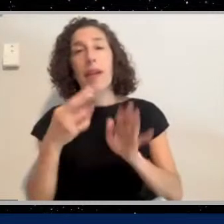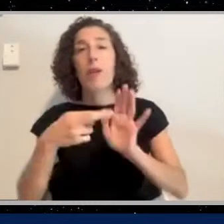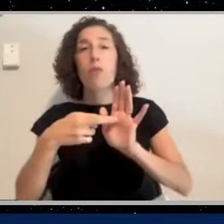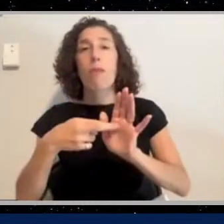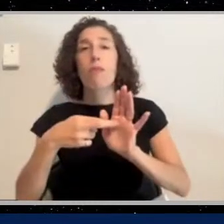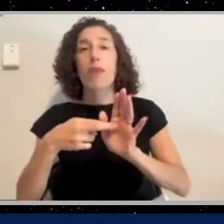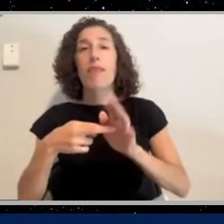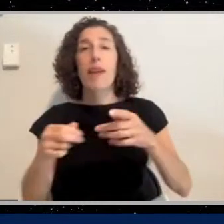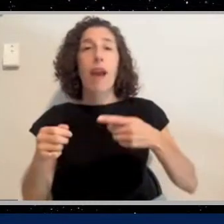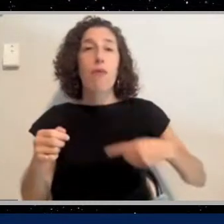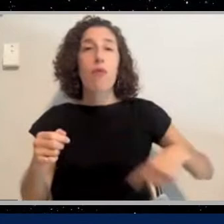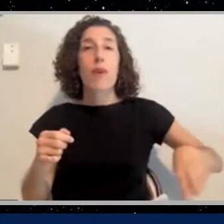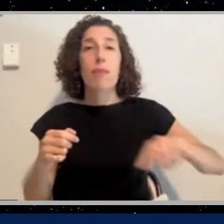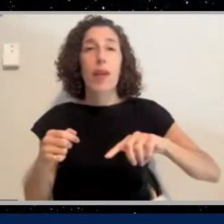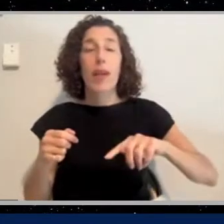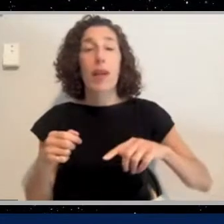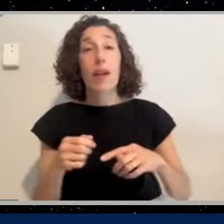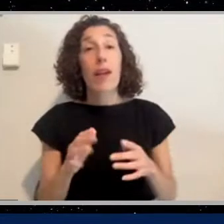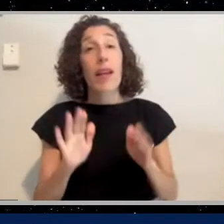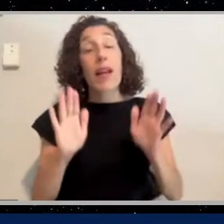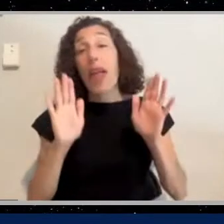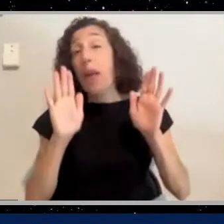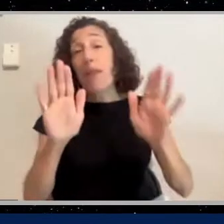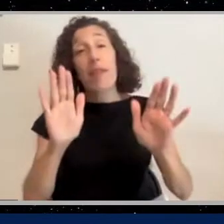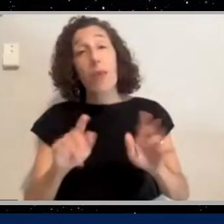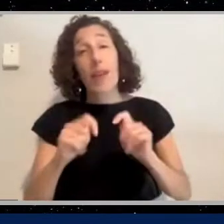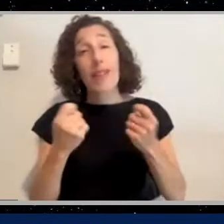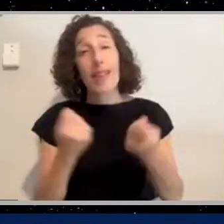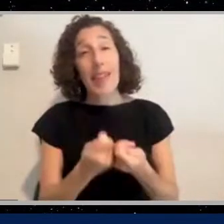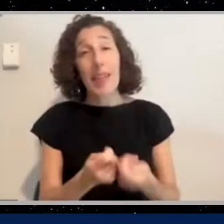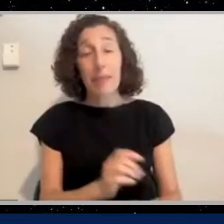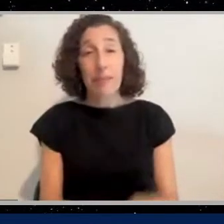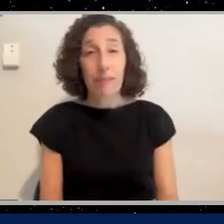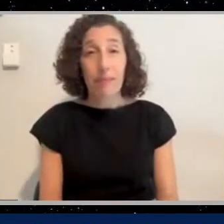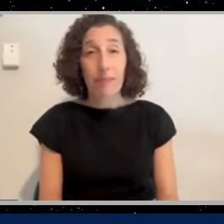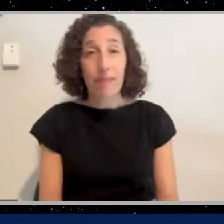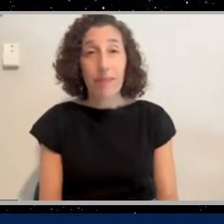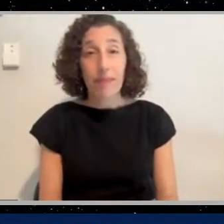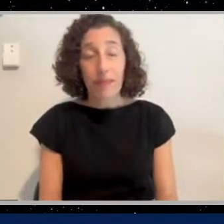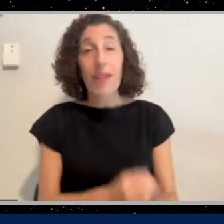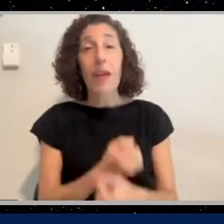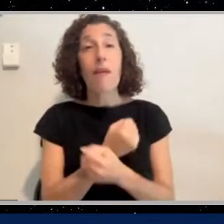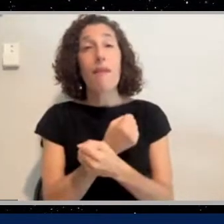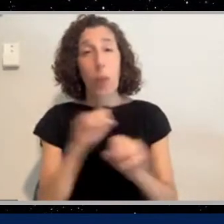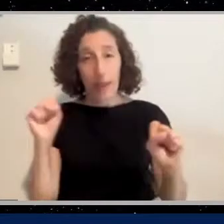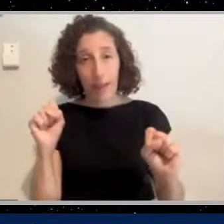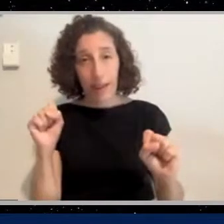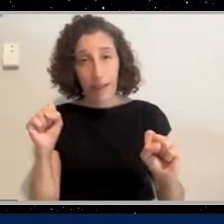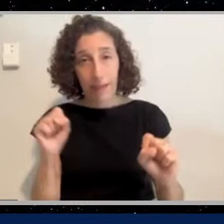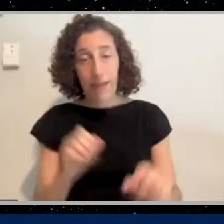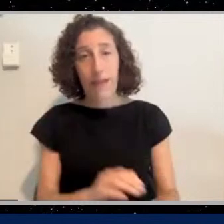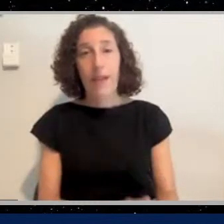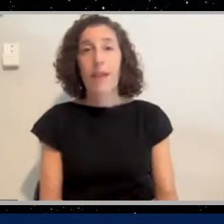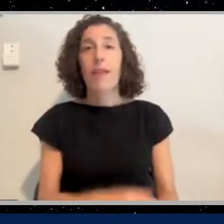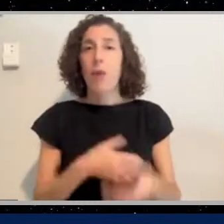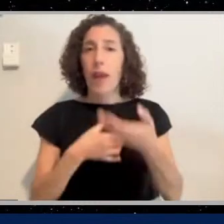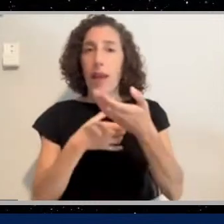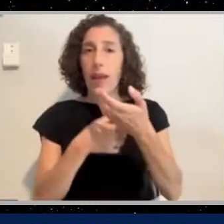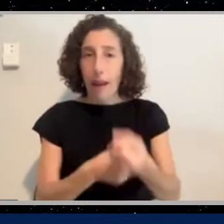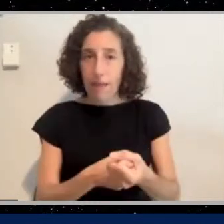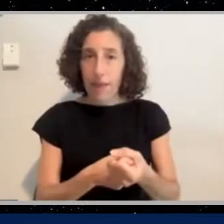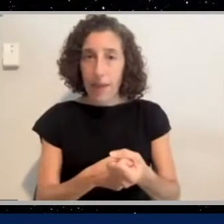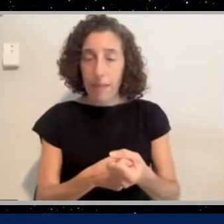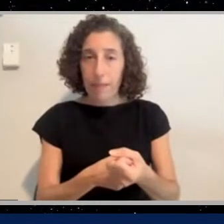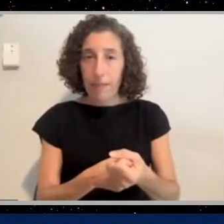was unbelievable. And part of that was making sure that we could do this safely. Because that was always my one thought with doing the zero-G flight, as someone